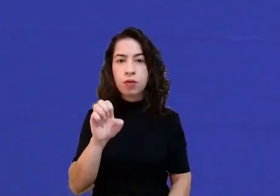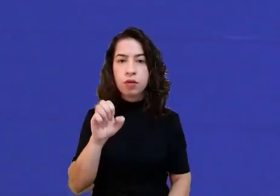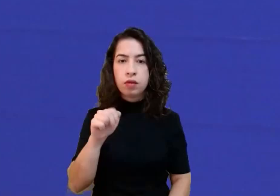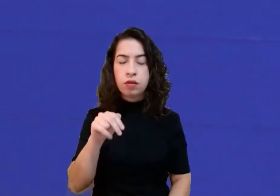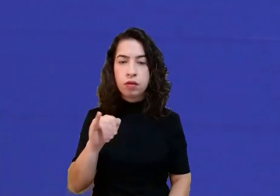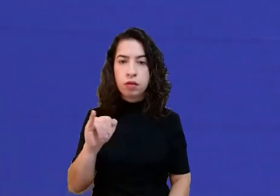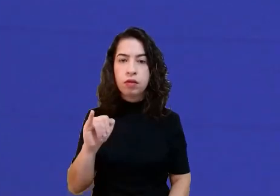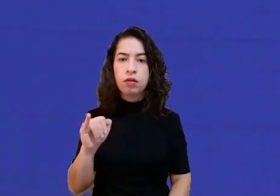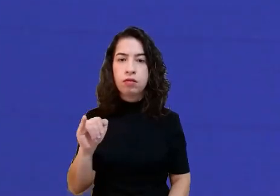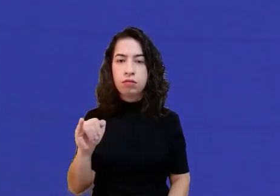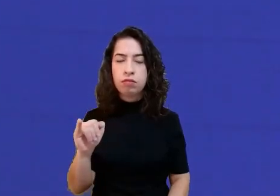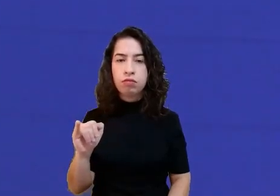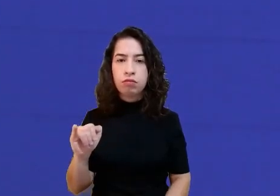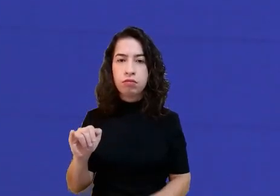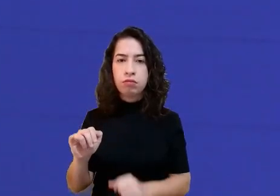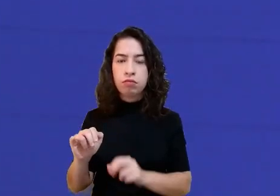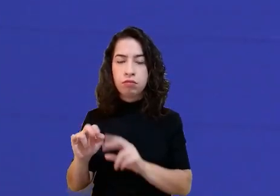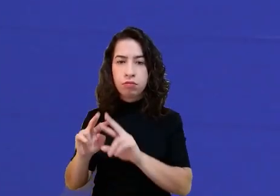area. And